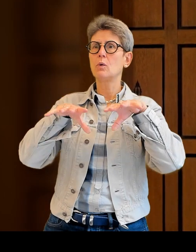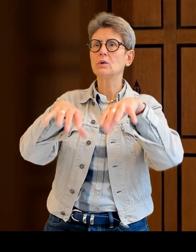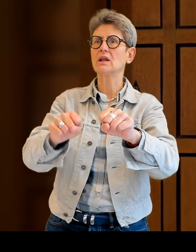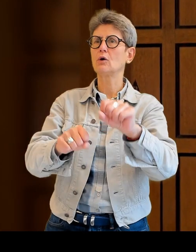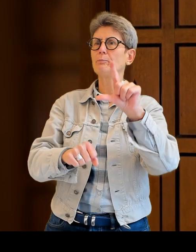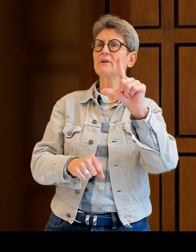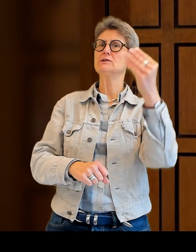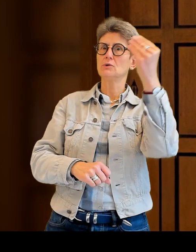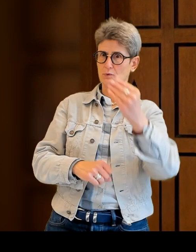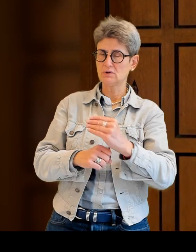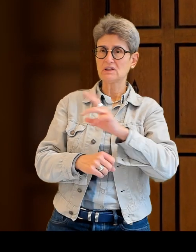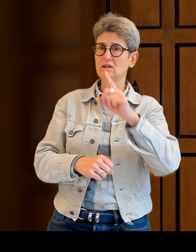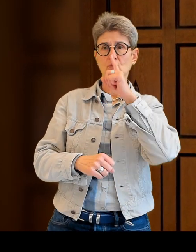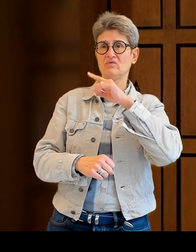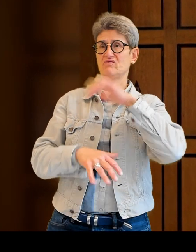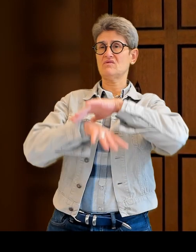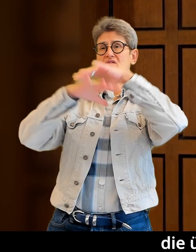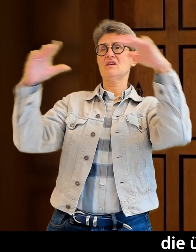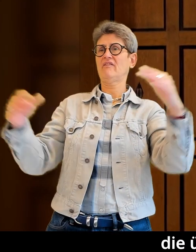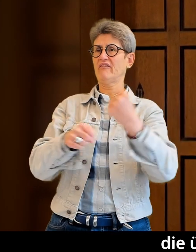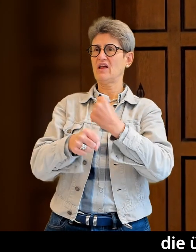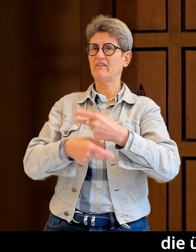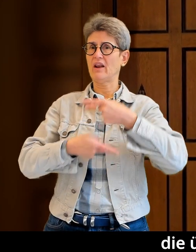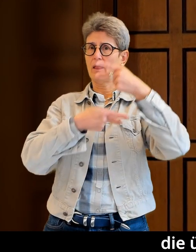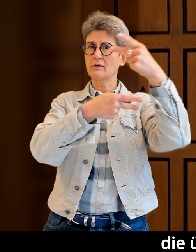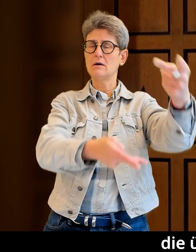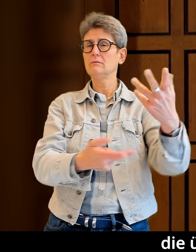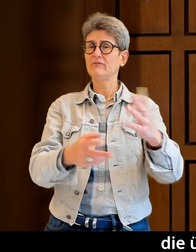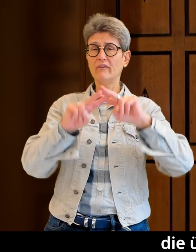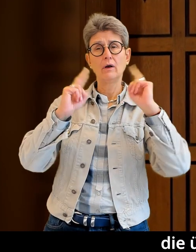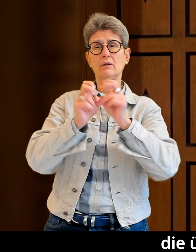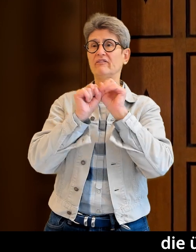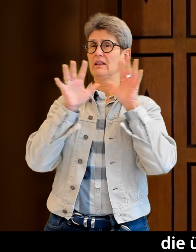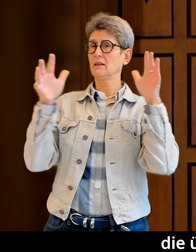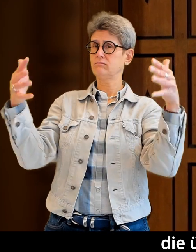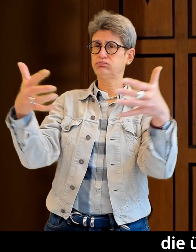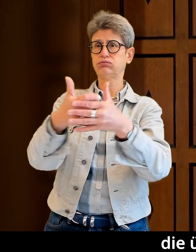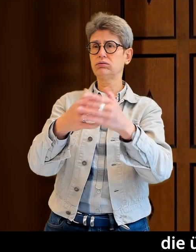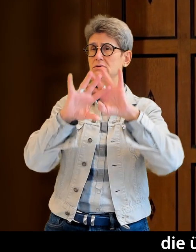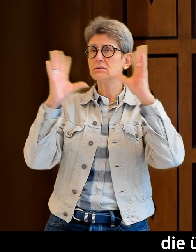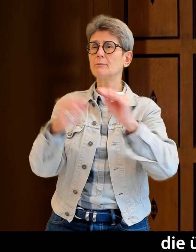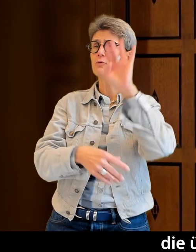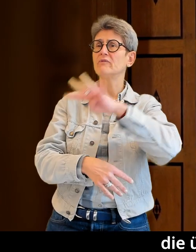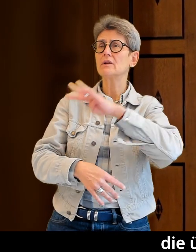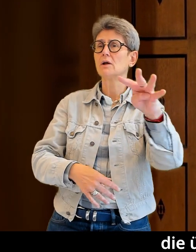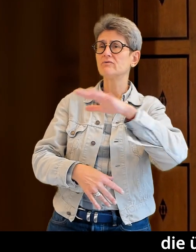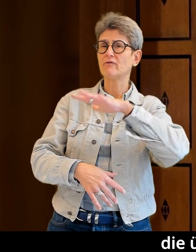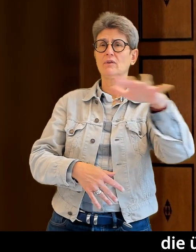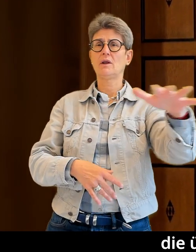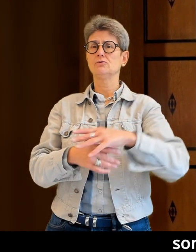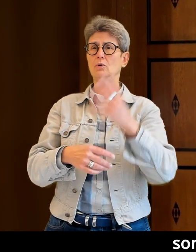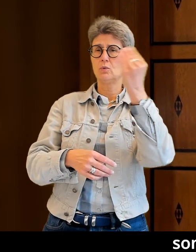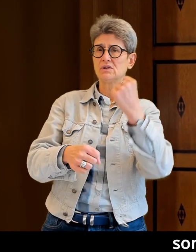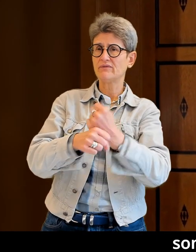not only because of the sheer number of works dispersed all over the world, which add up to about 4,000 to 5,000 in